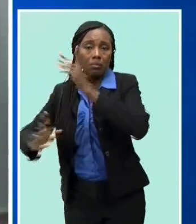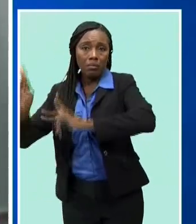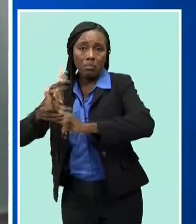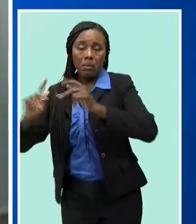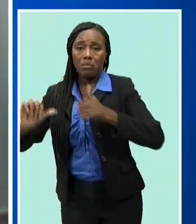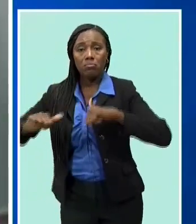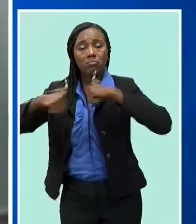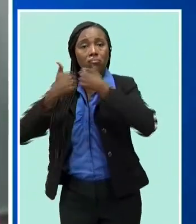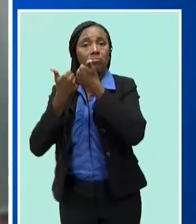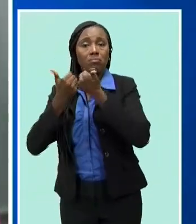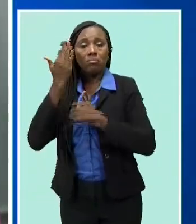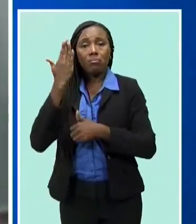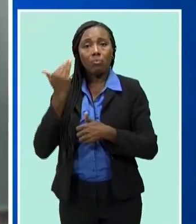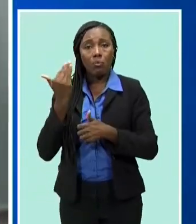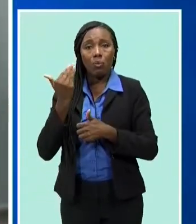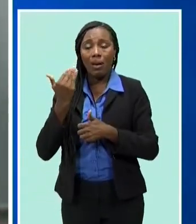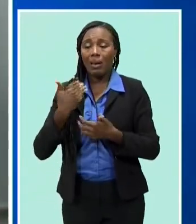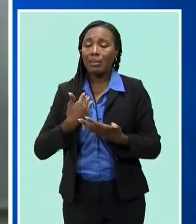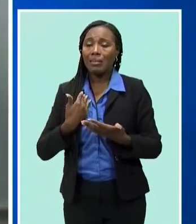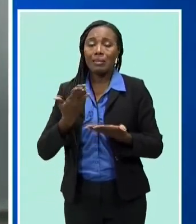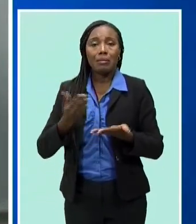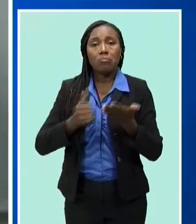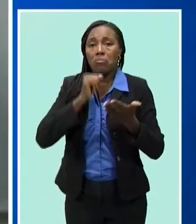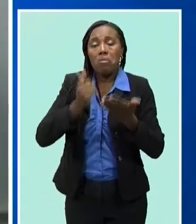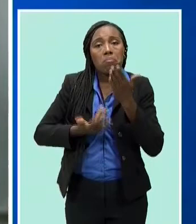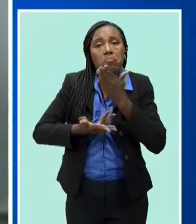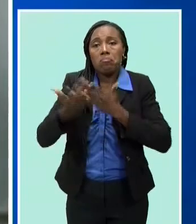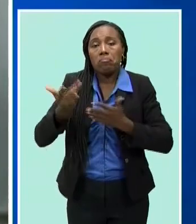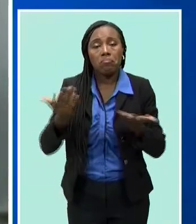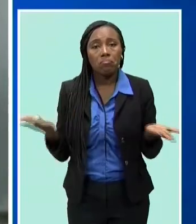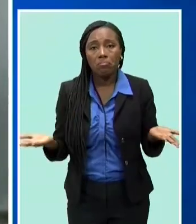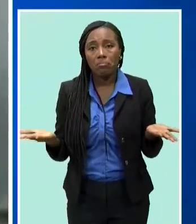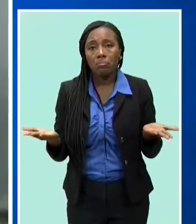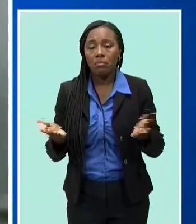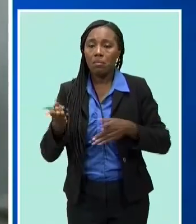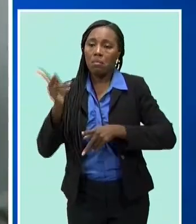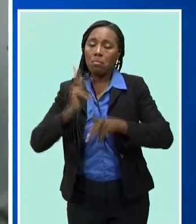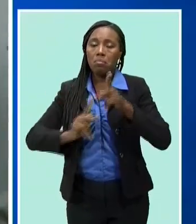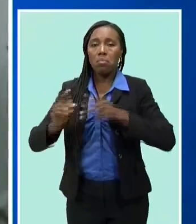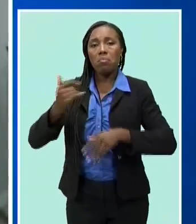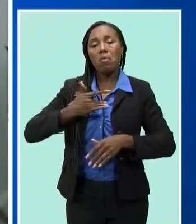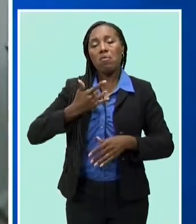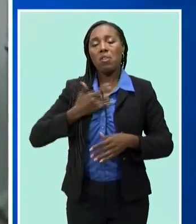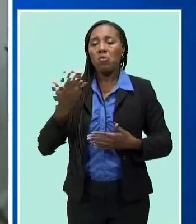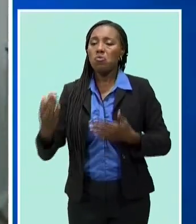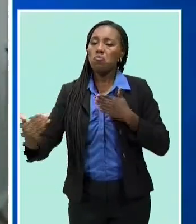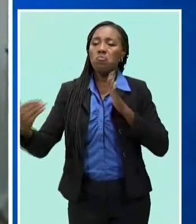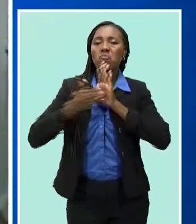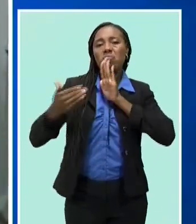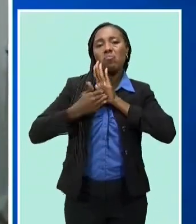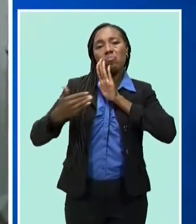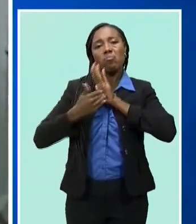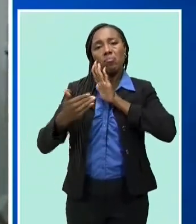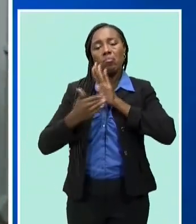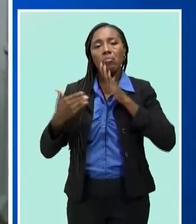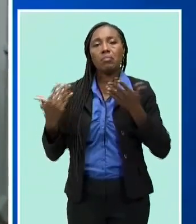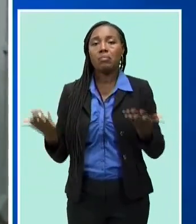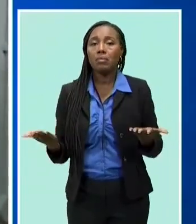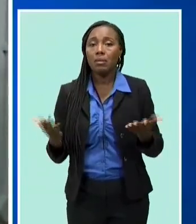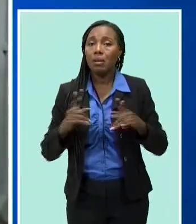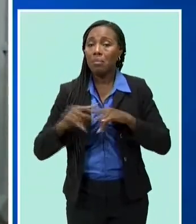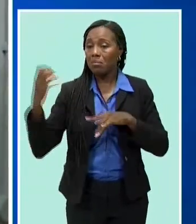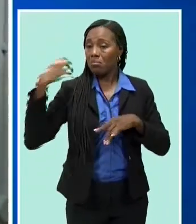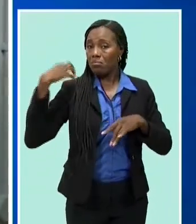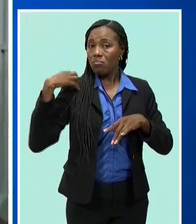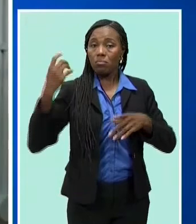challenged because of the lack of professionalism. Persons feel that they are being victimized. But as the manager